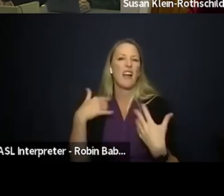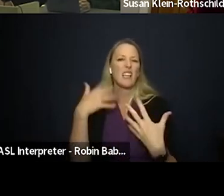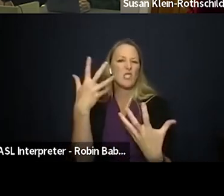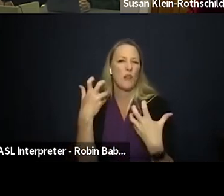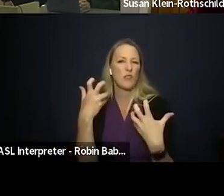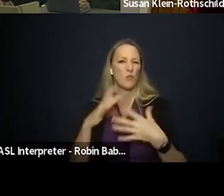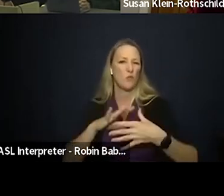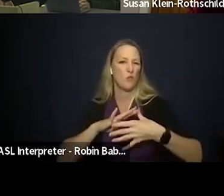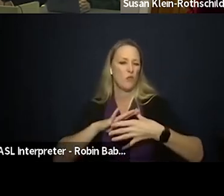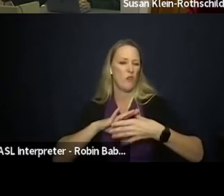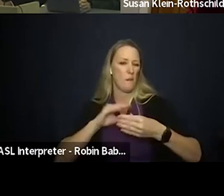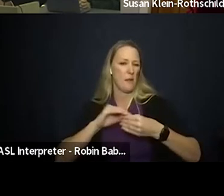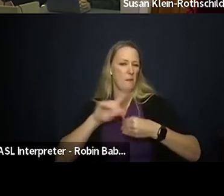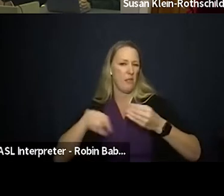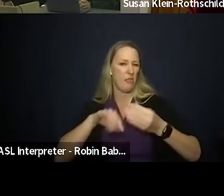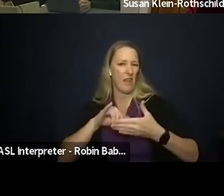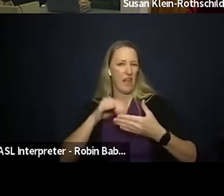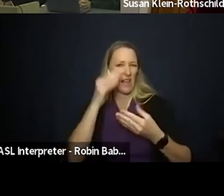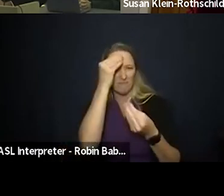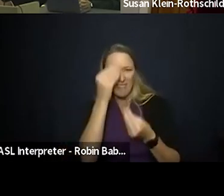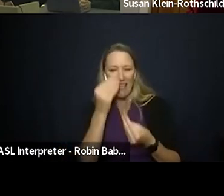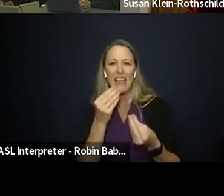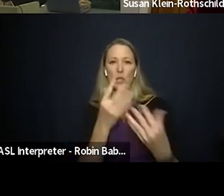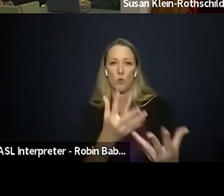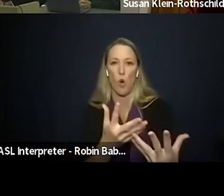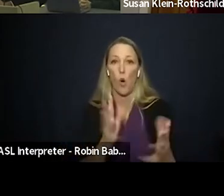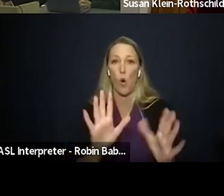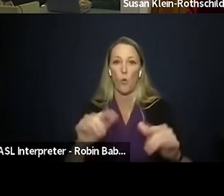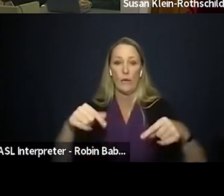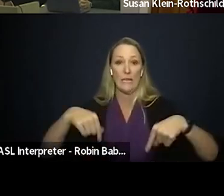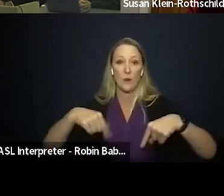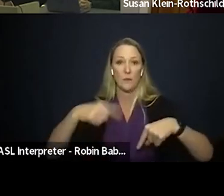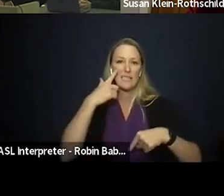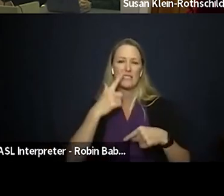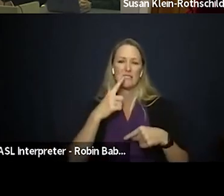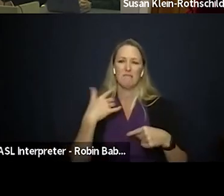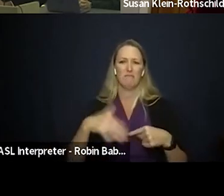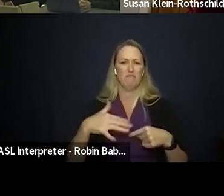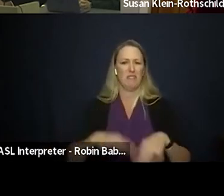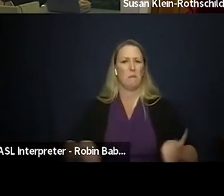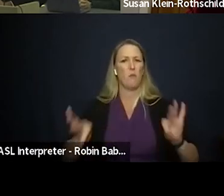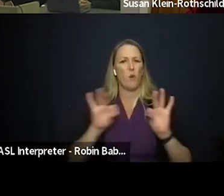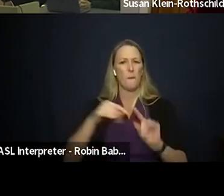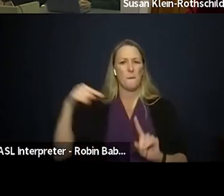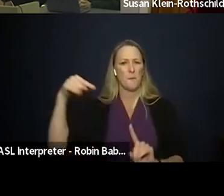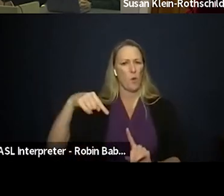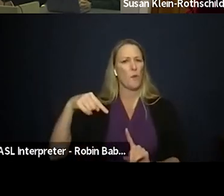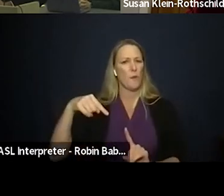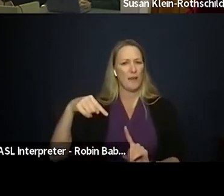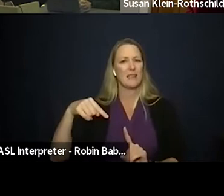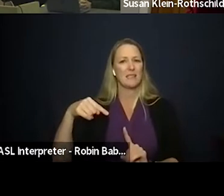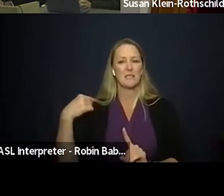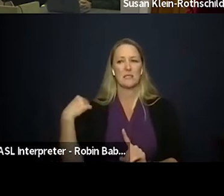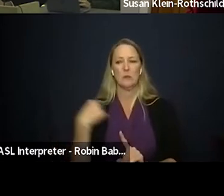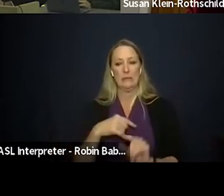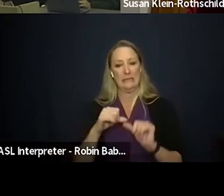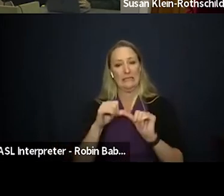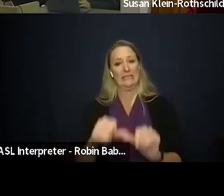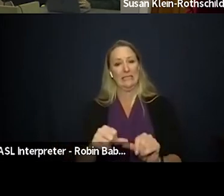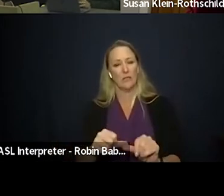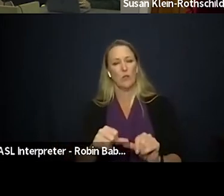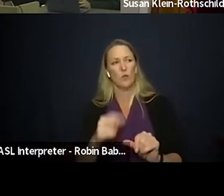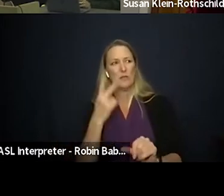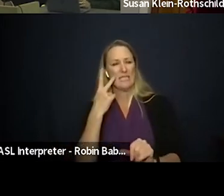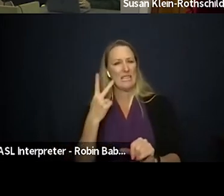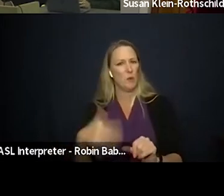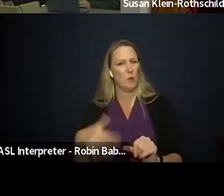to let uh express that here publicly because i think it's a very important point as you know we continue to see such